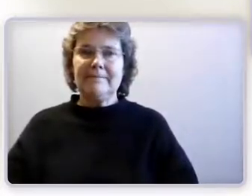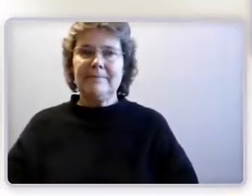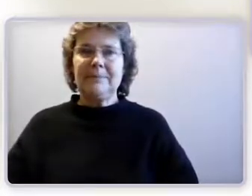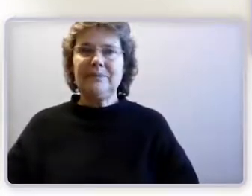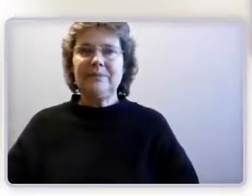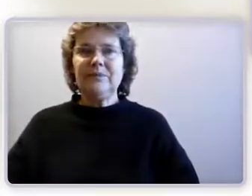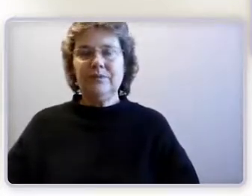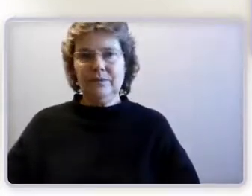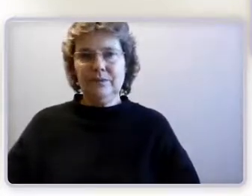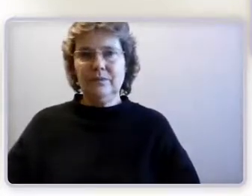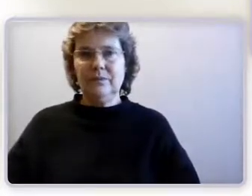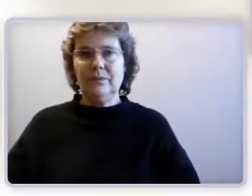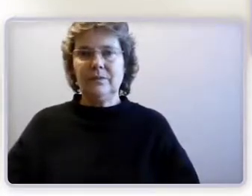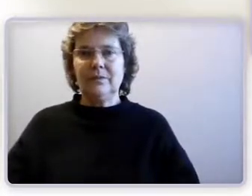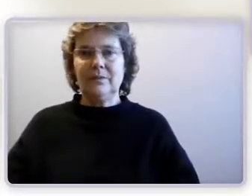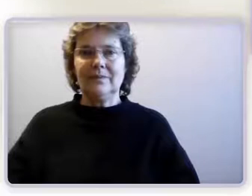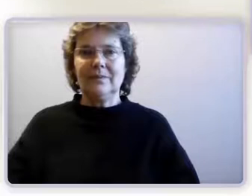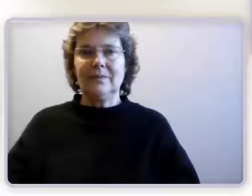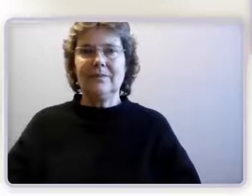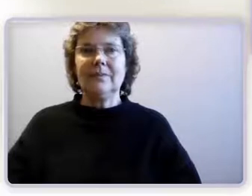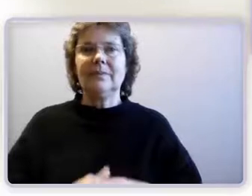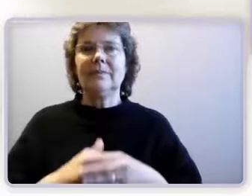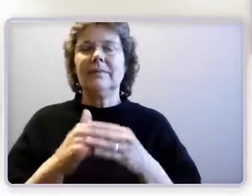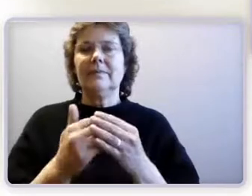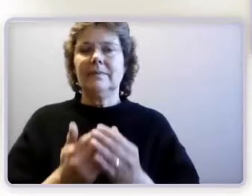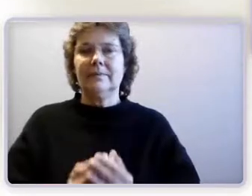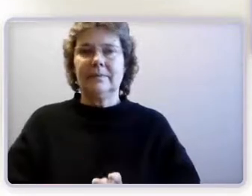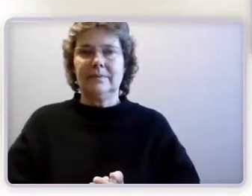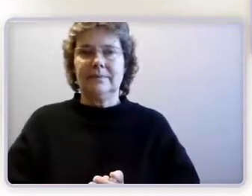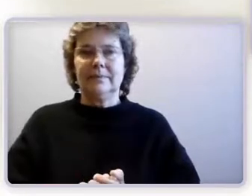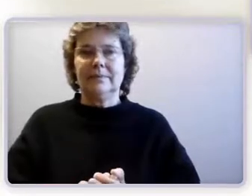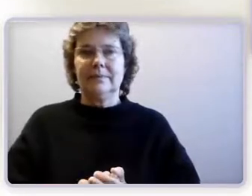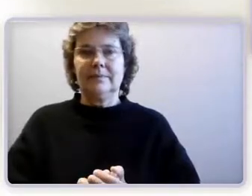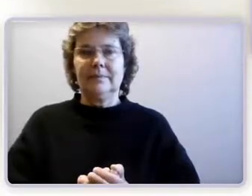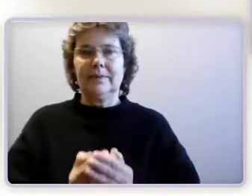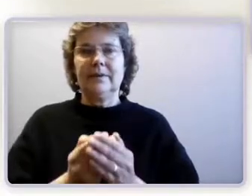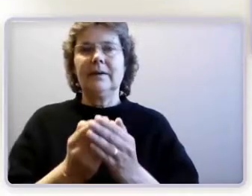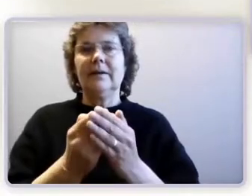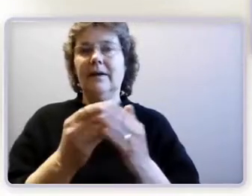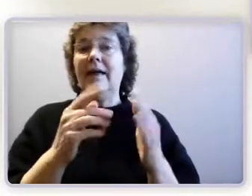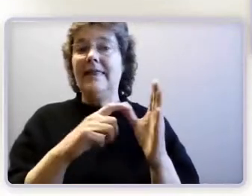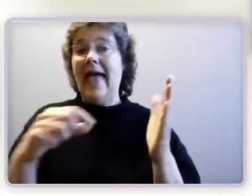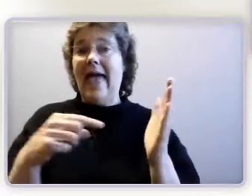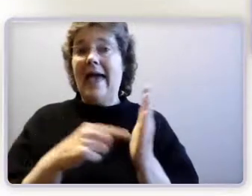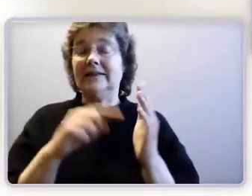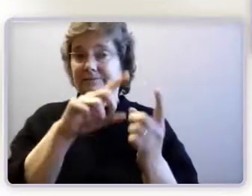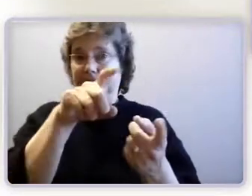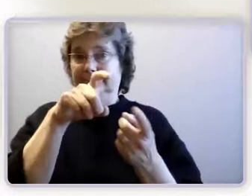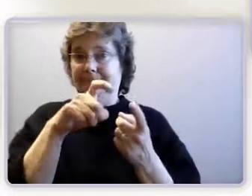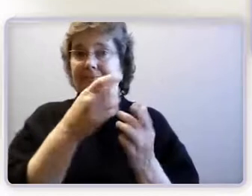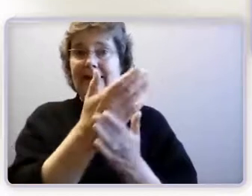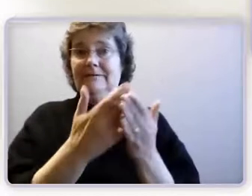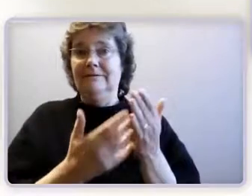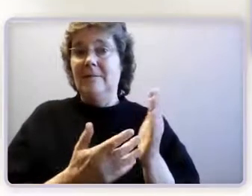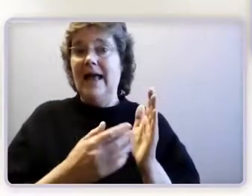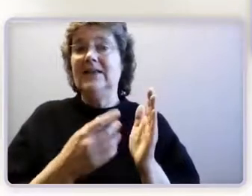So this particular section is taken straight out of the Guardianship and Administration Act, but it just gives some examples of